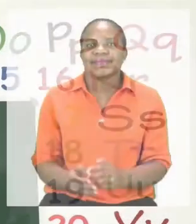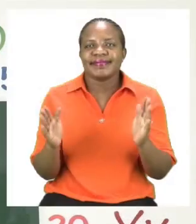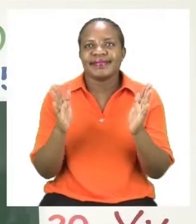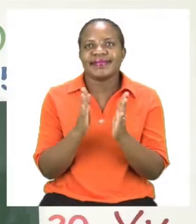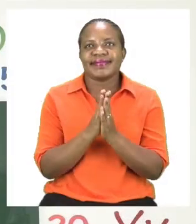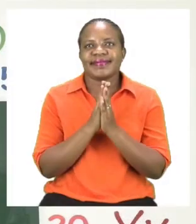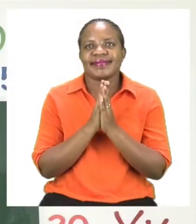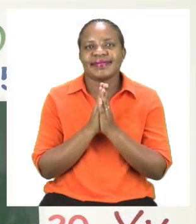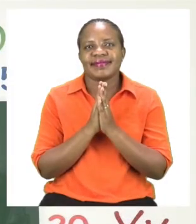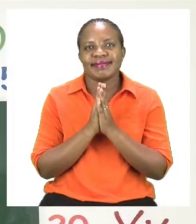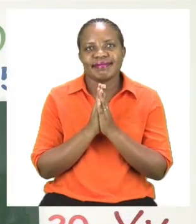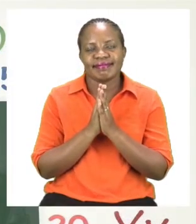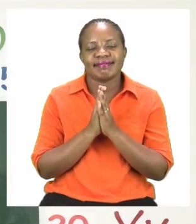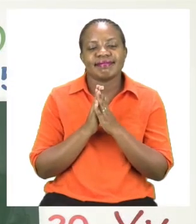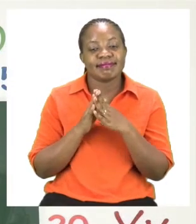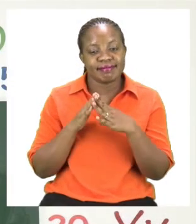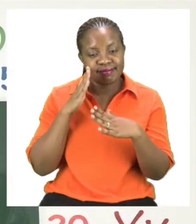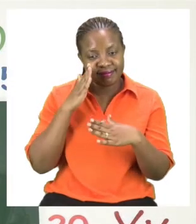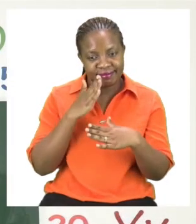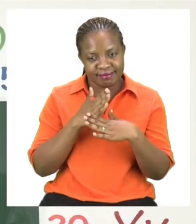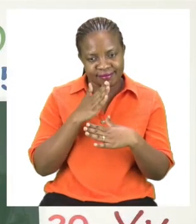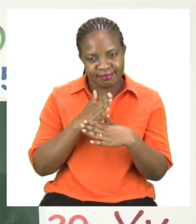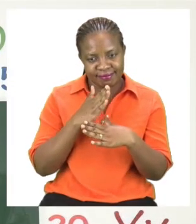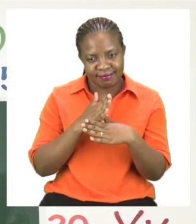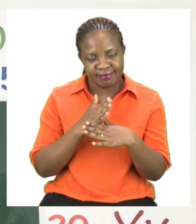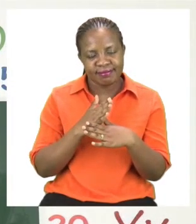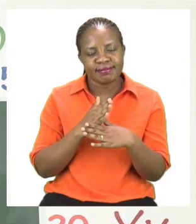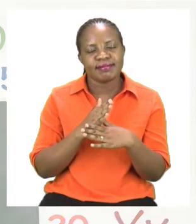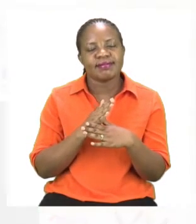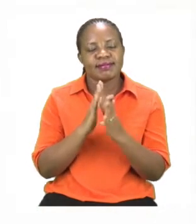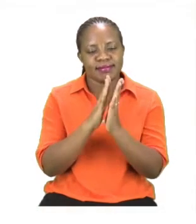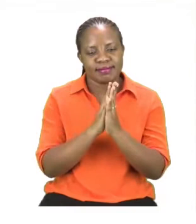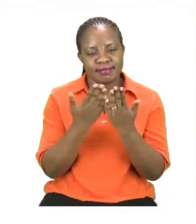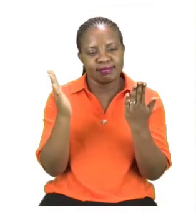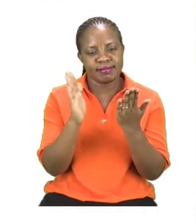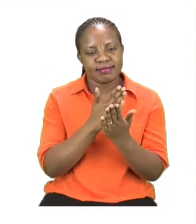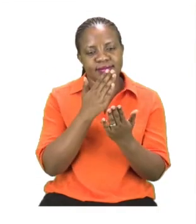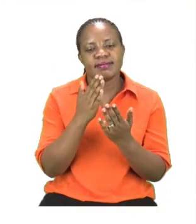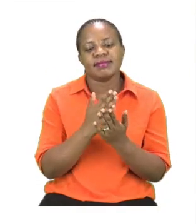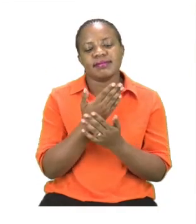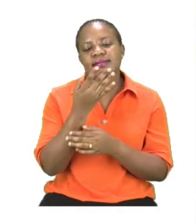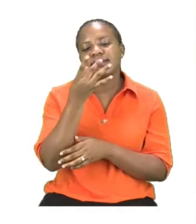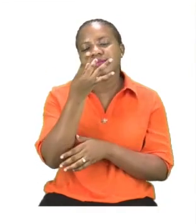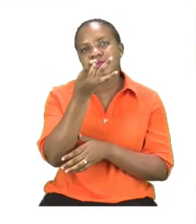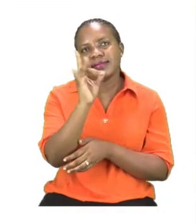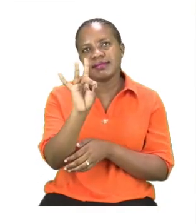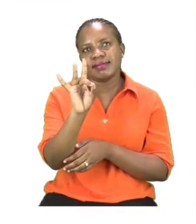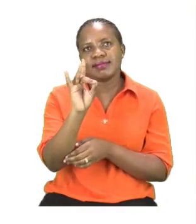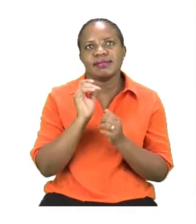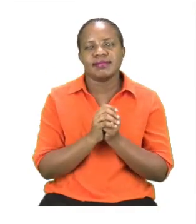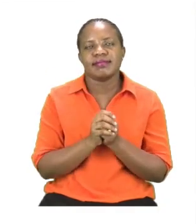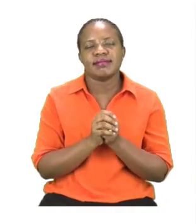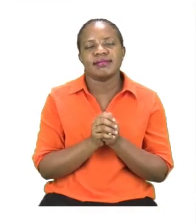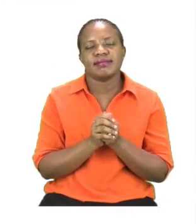For our next exercise, please can you turn to page 8. On page 8, we are